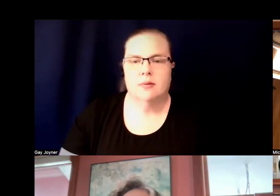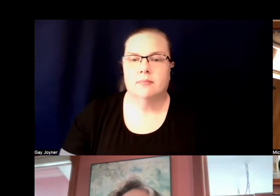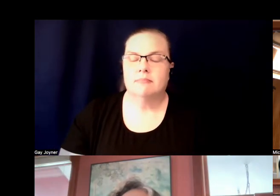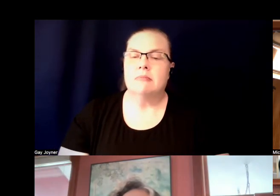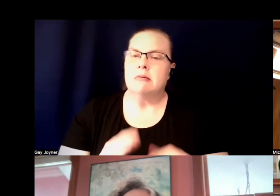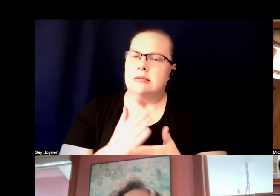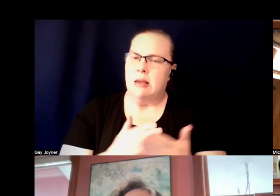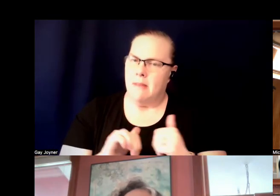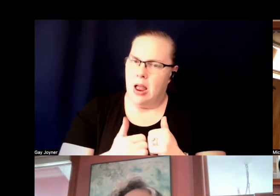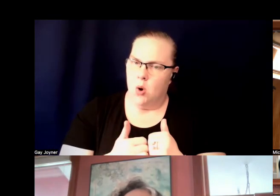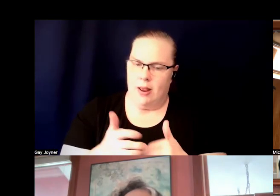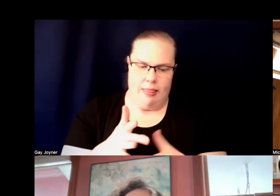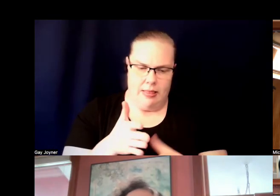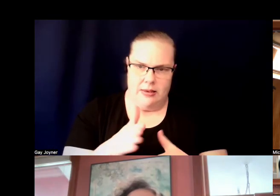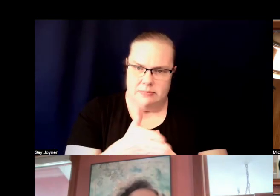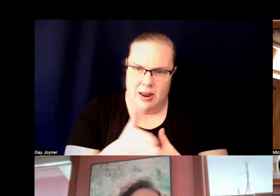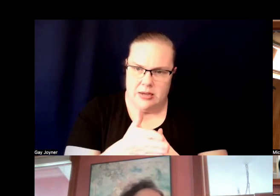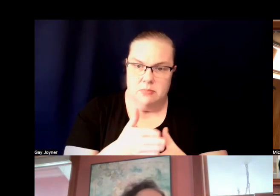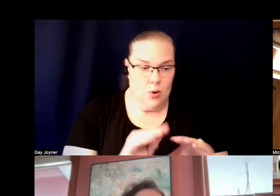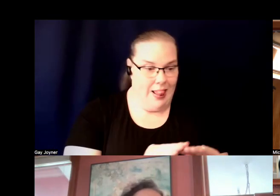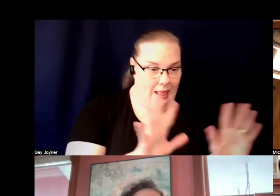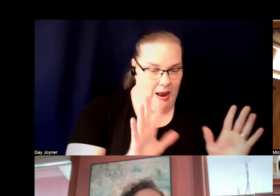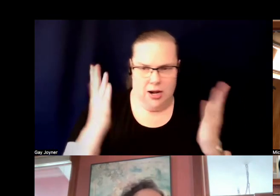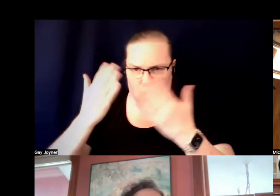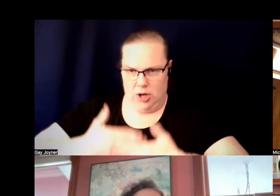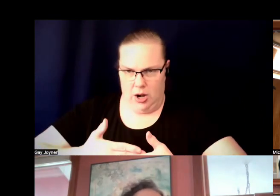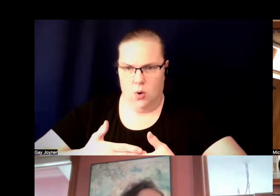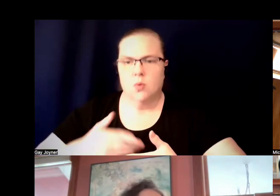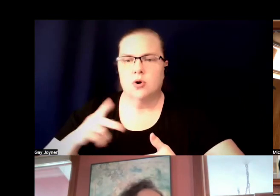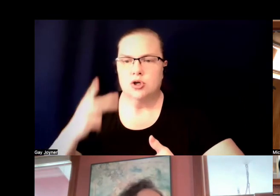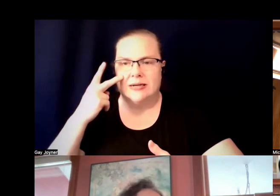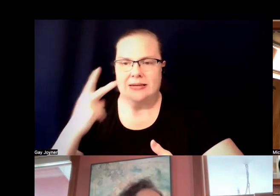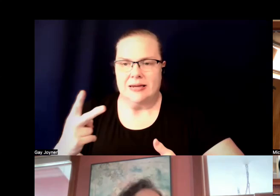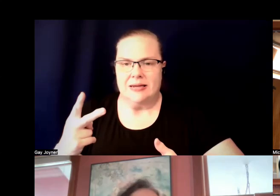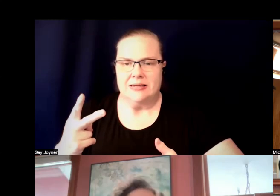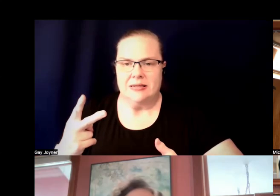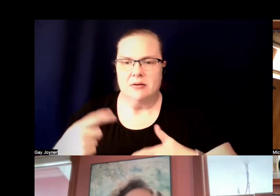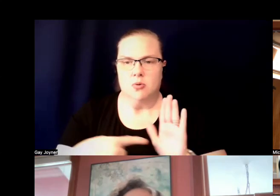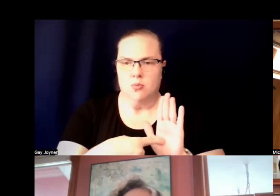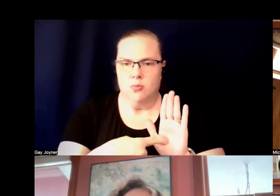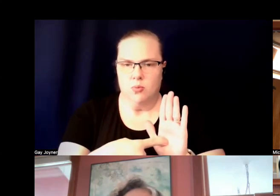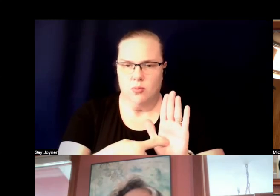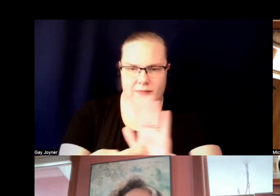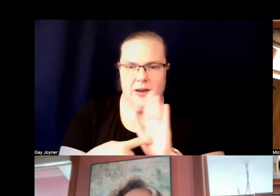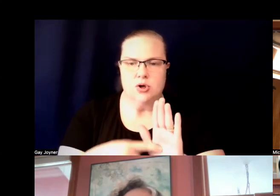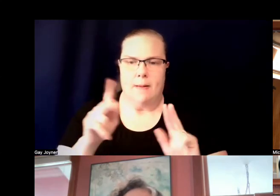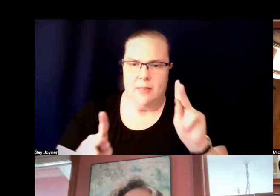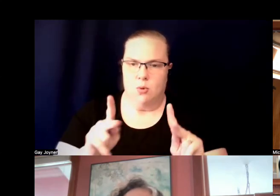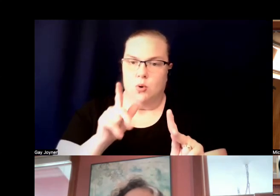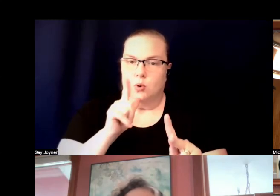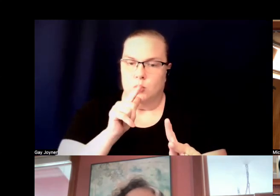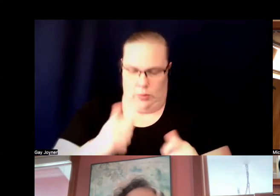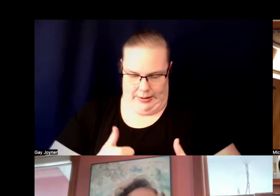the spaces between light and shadow, she sees reflections of people who inhabit or build the structures,